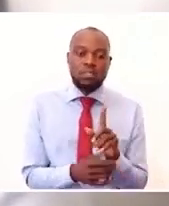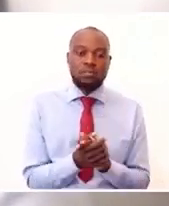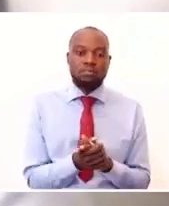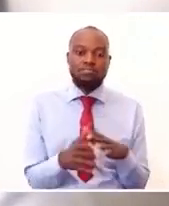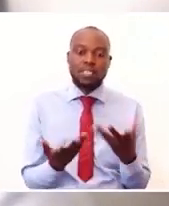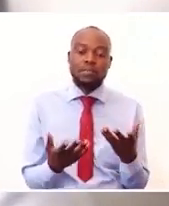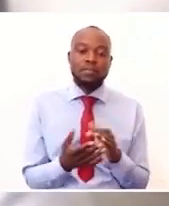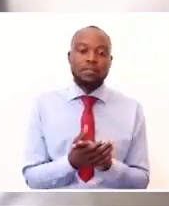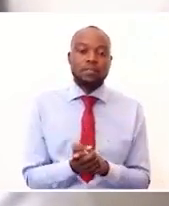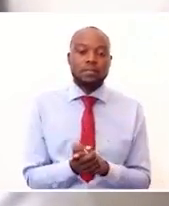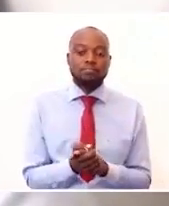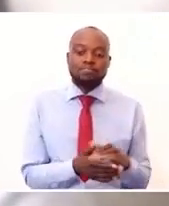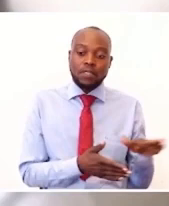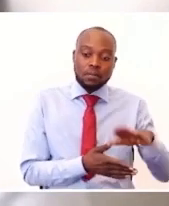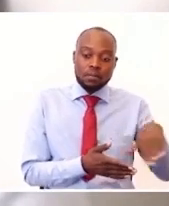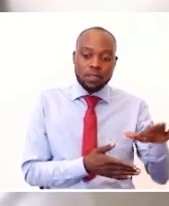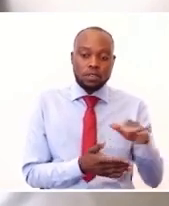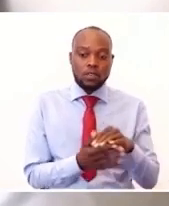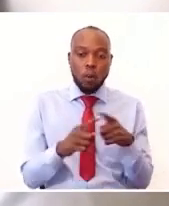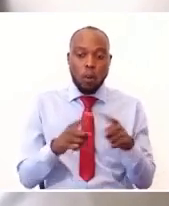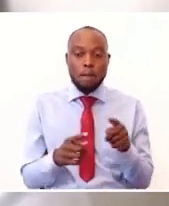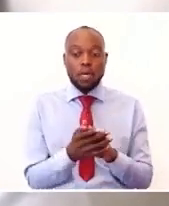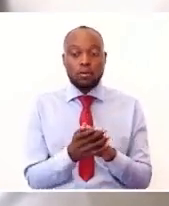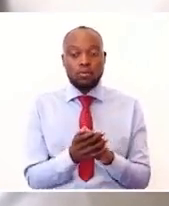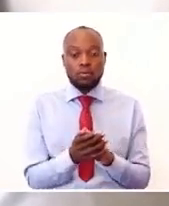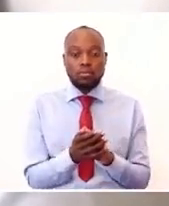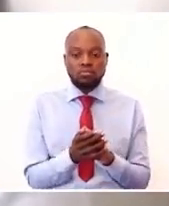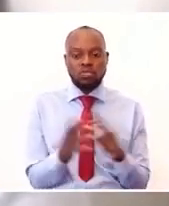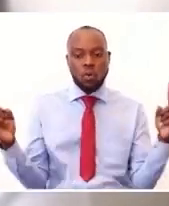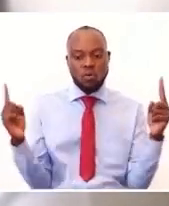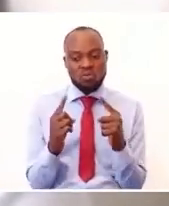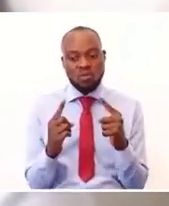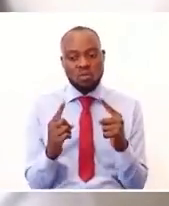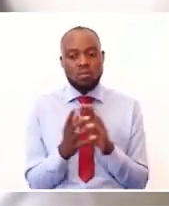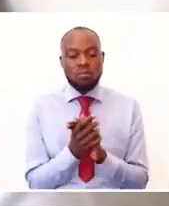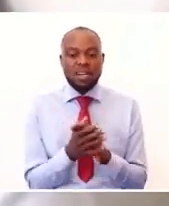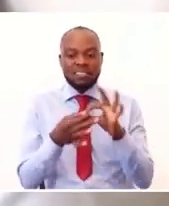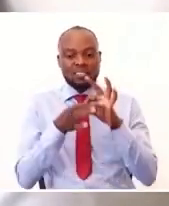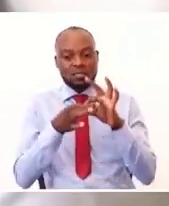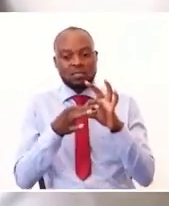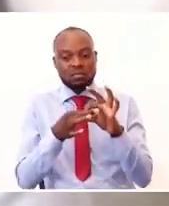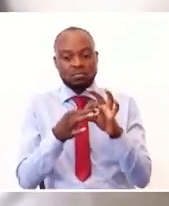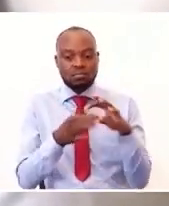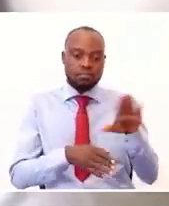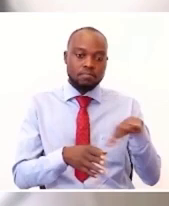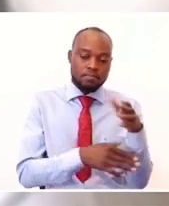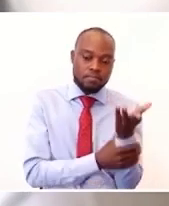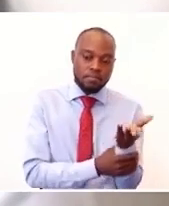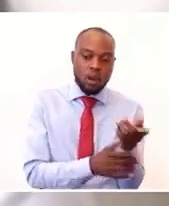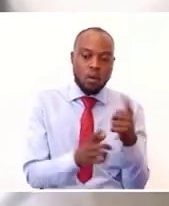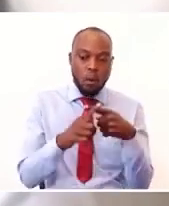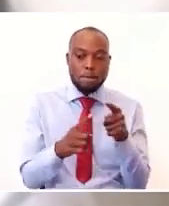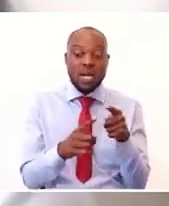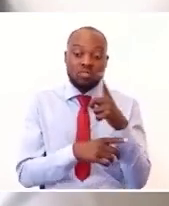multilateral spaces, but also to look at regionally collaborative spaces, potentially